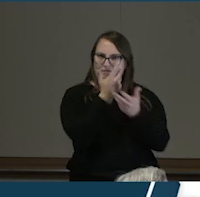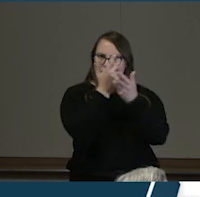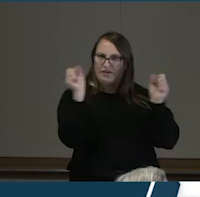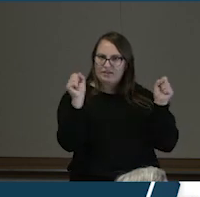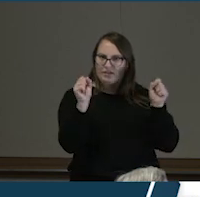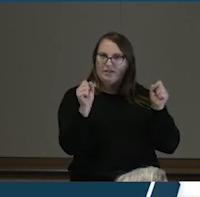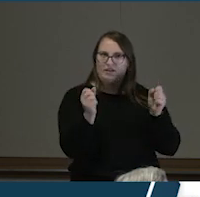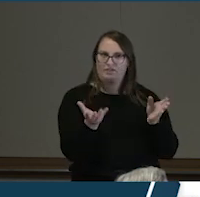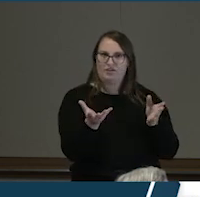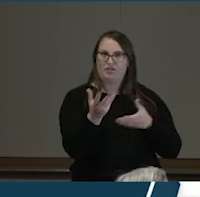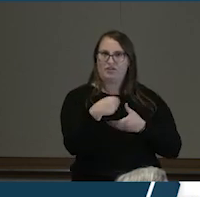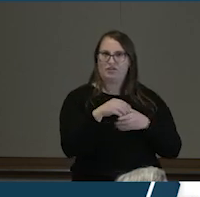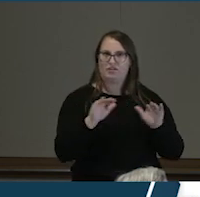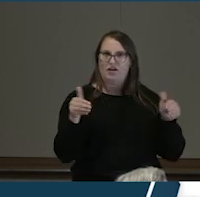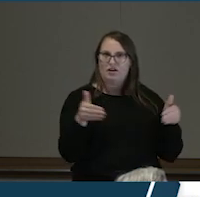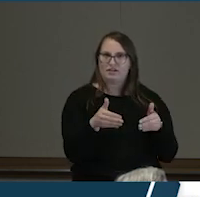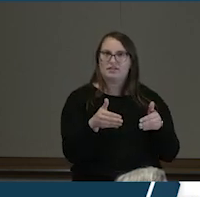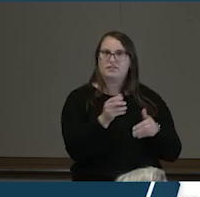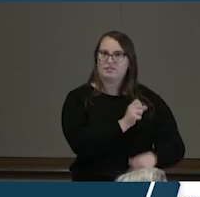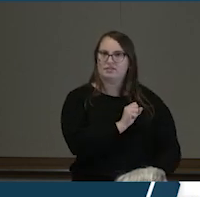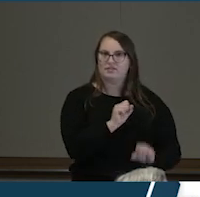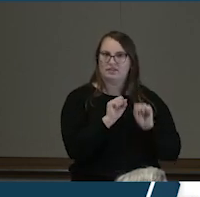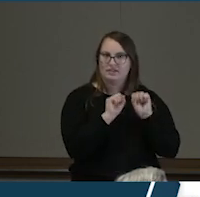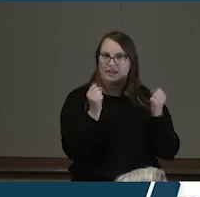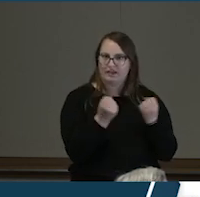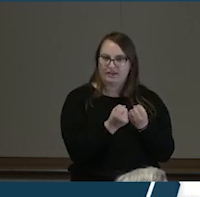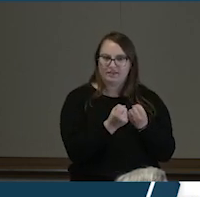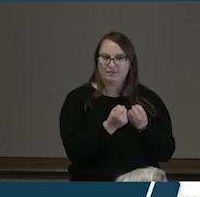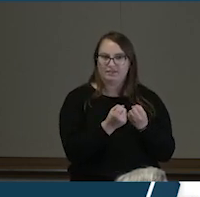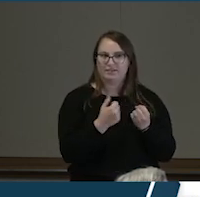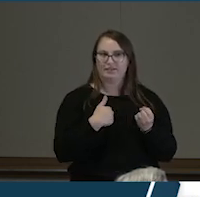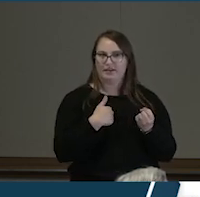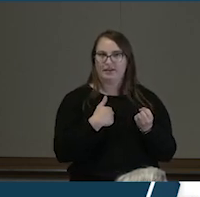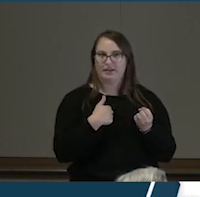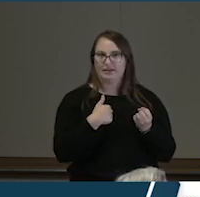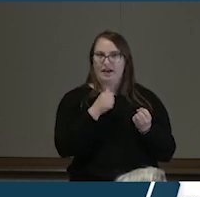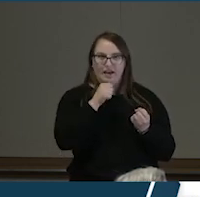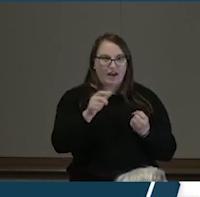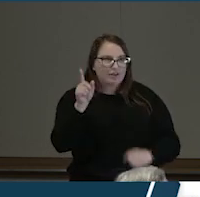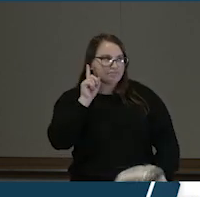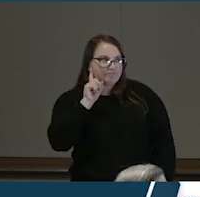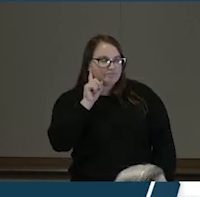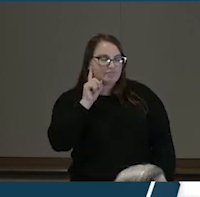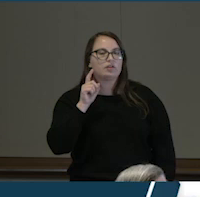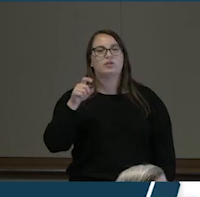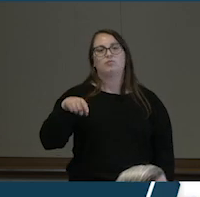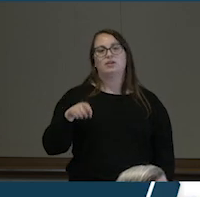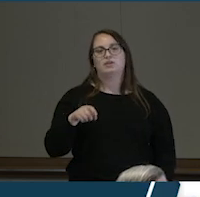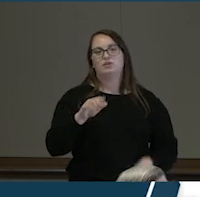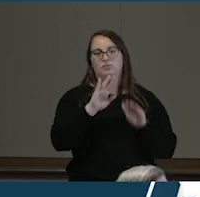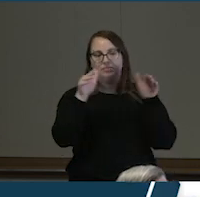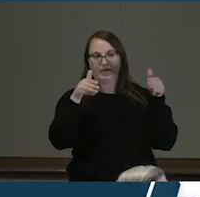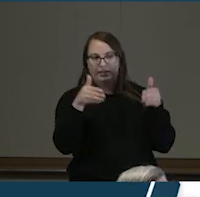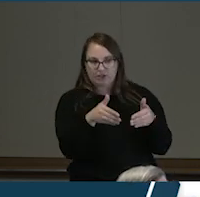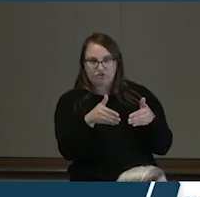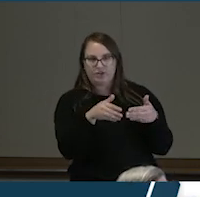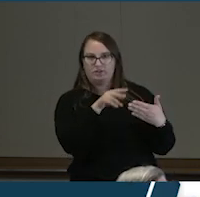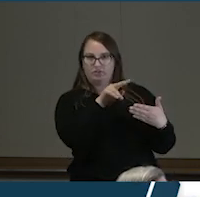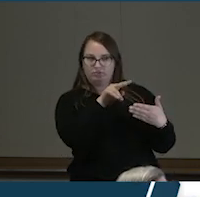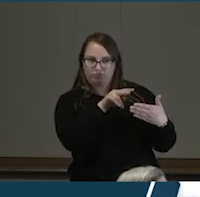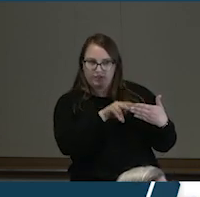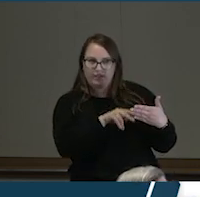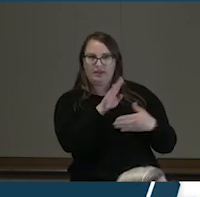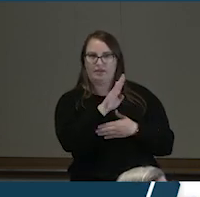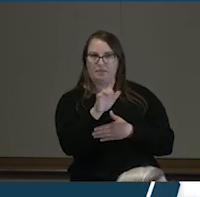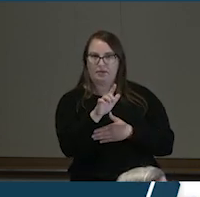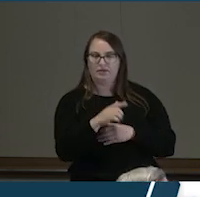and I didn't even hear about it. So just that kind of stuff we need to pay attention to and know that they are